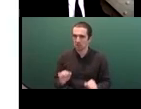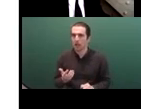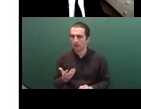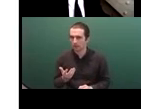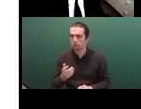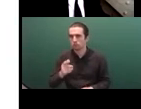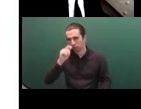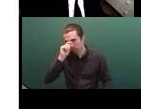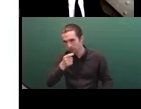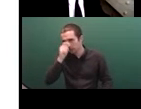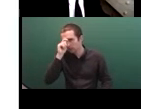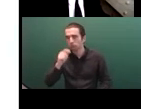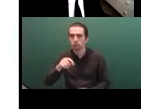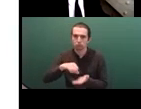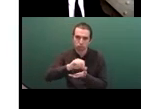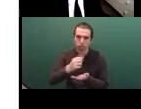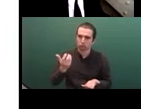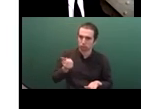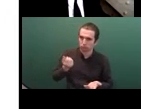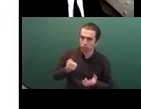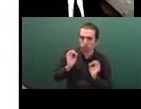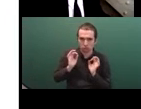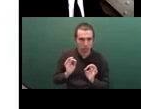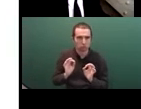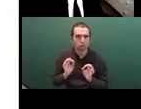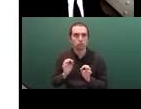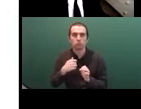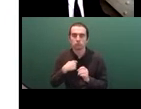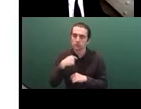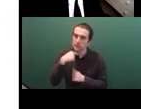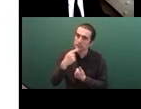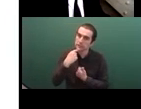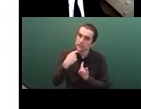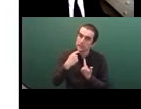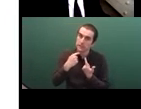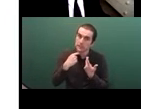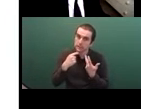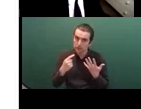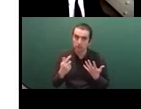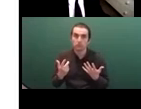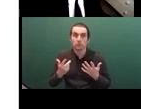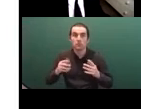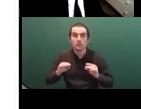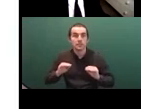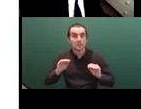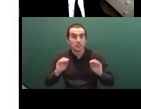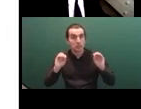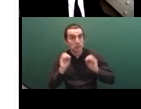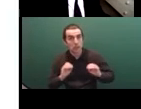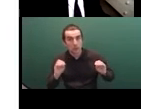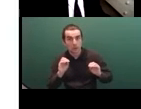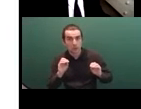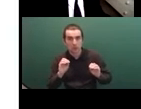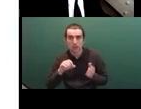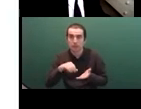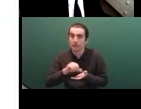And we have to break that. And the way we're going to break it is by creating respect for the teaching profession and paying them and treating them professionally